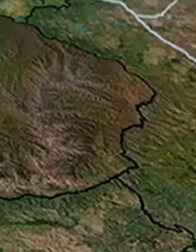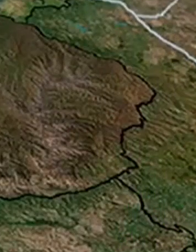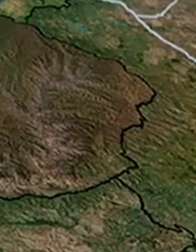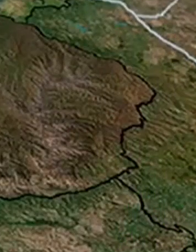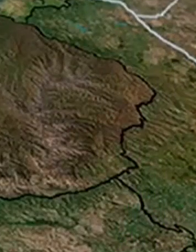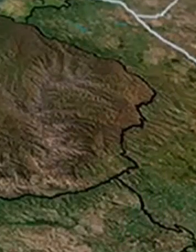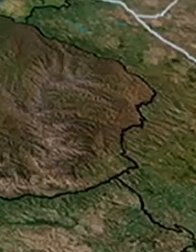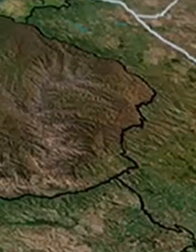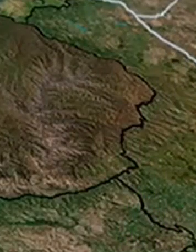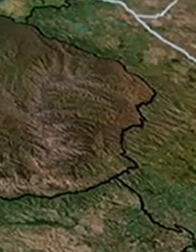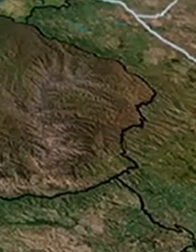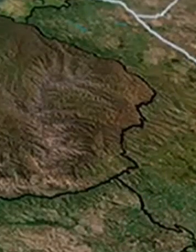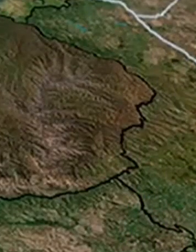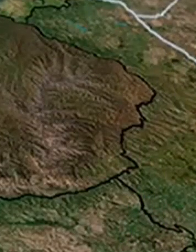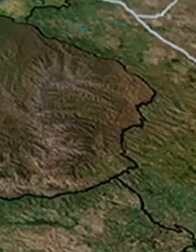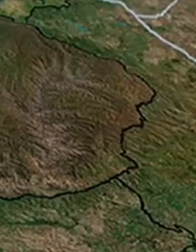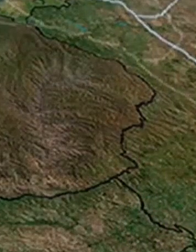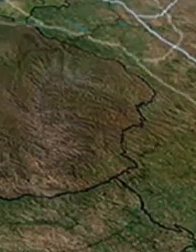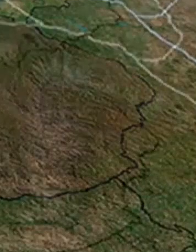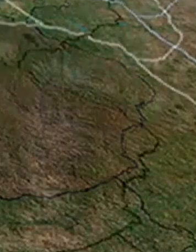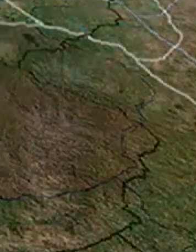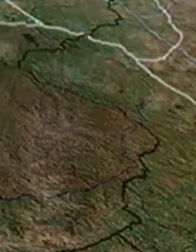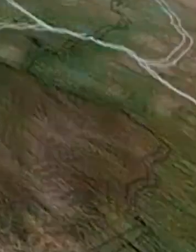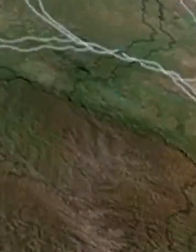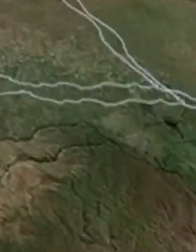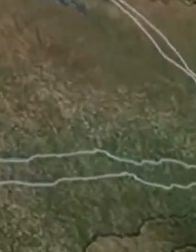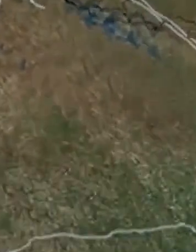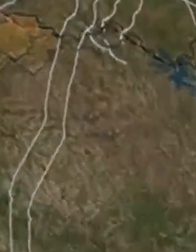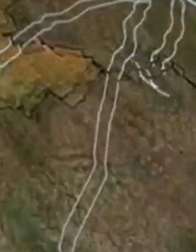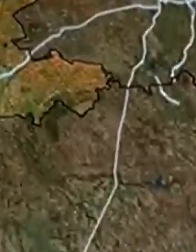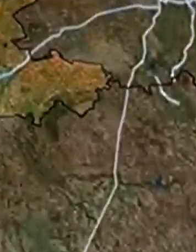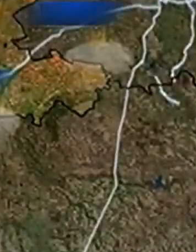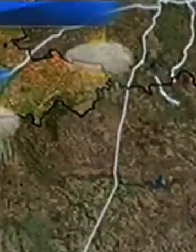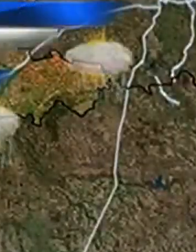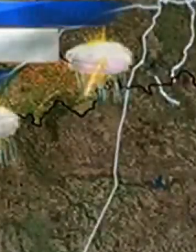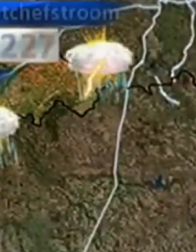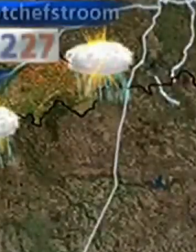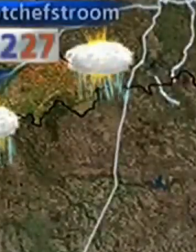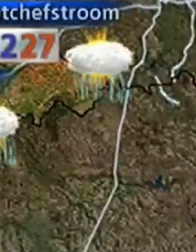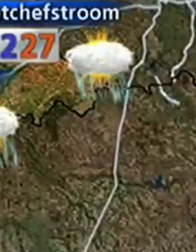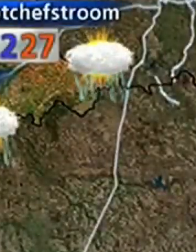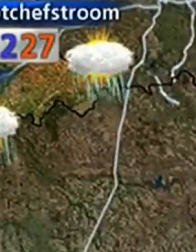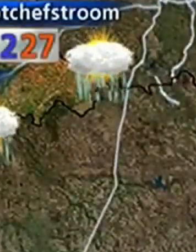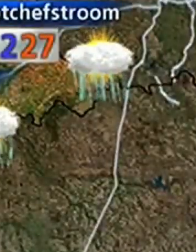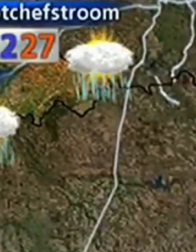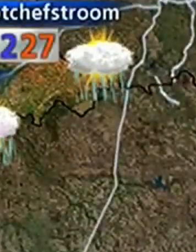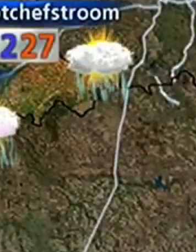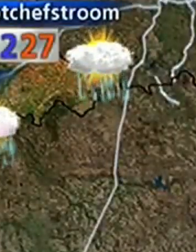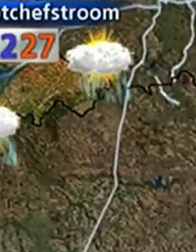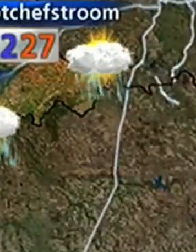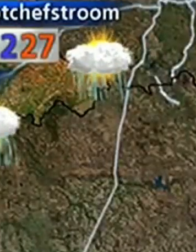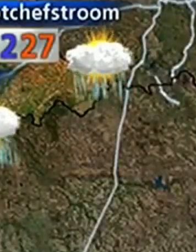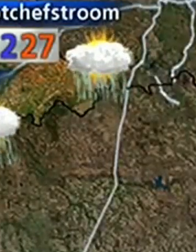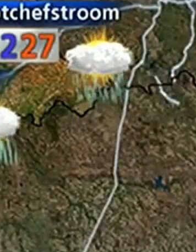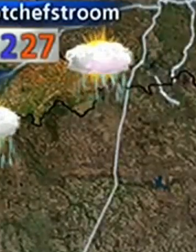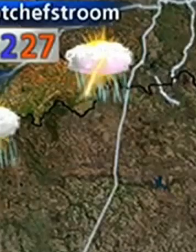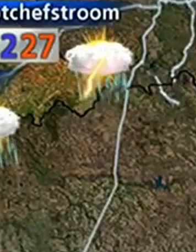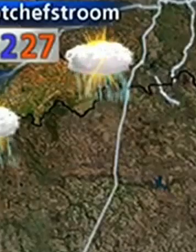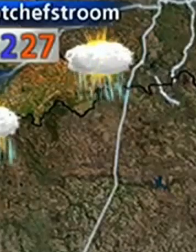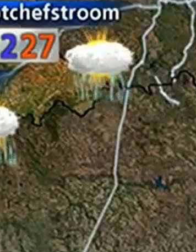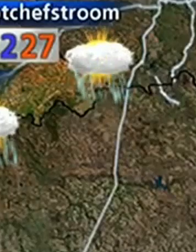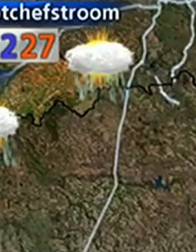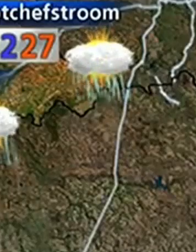ka diperesente di le 13 ka kwa provinceng ya ka KwaZulu-Natal ga mmogo le province ya Mono Gauteng mme go tla thiba ka kwa provinceng ya ka kwa Northern Cape